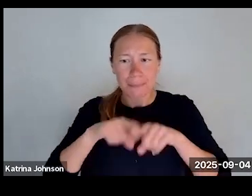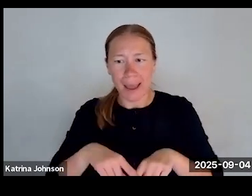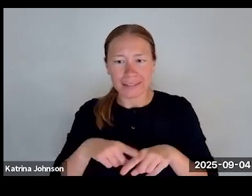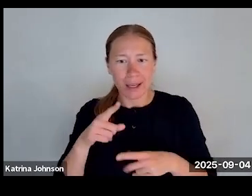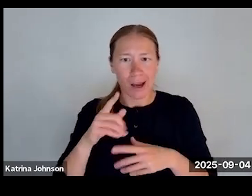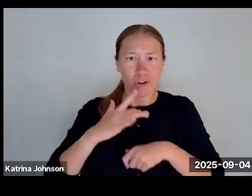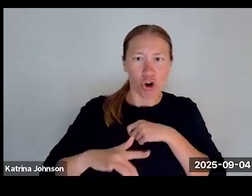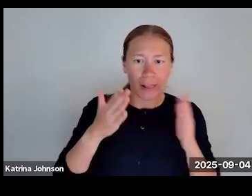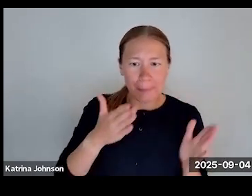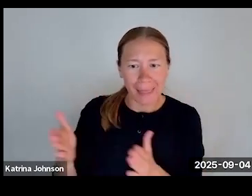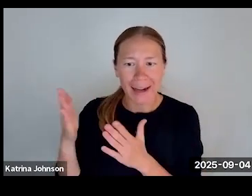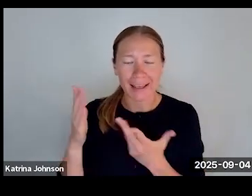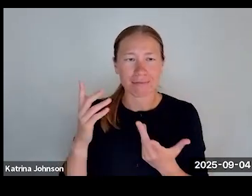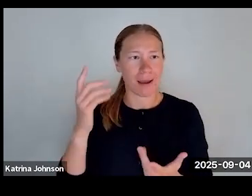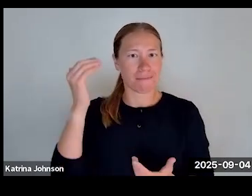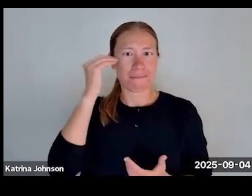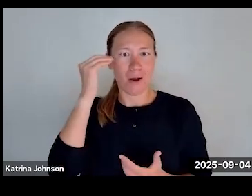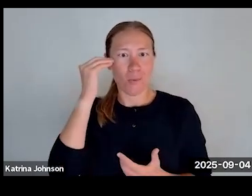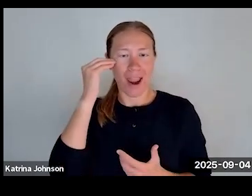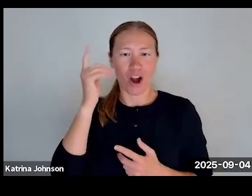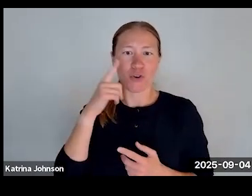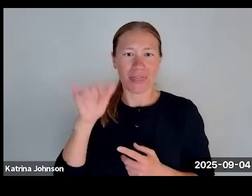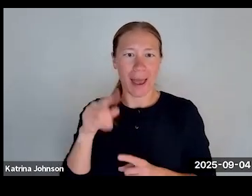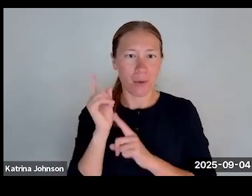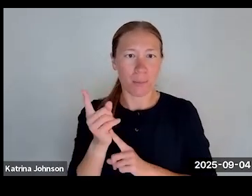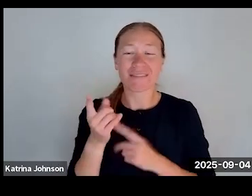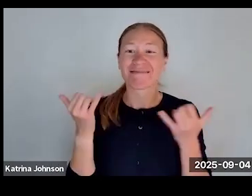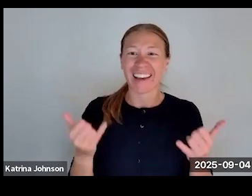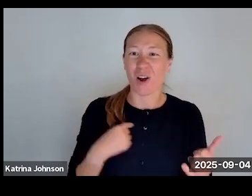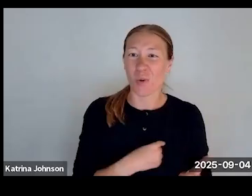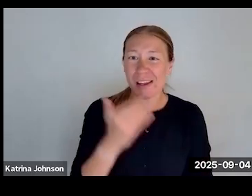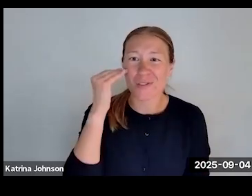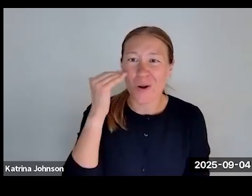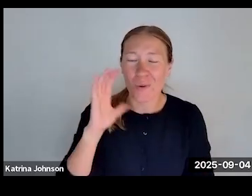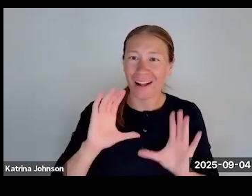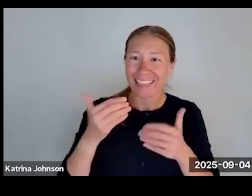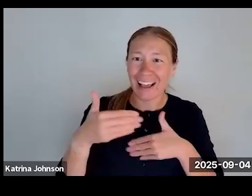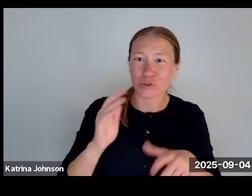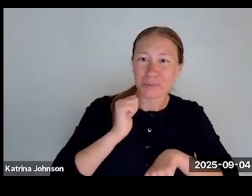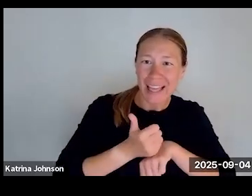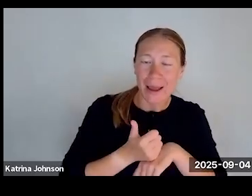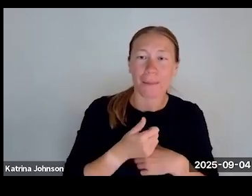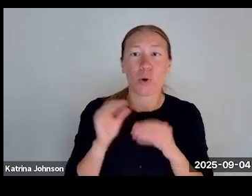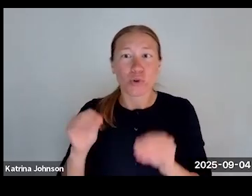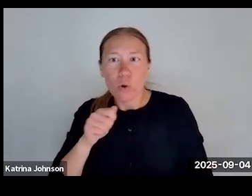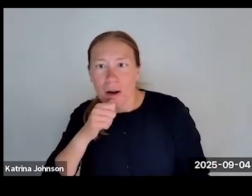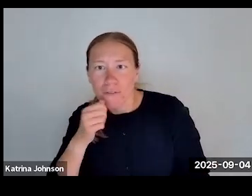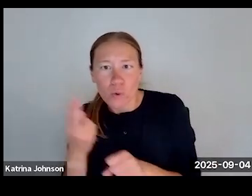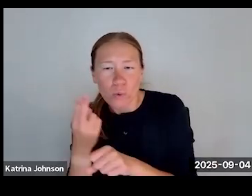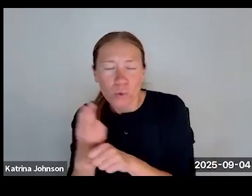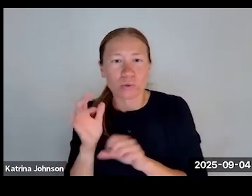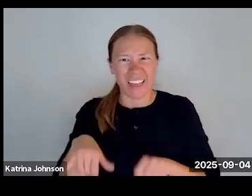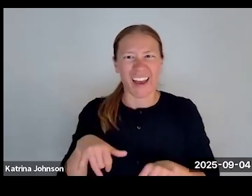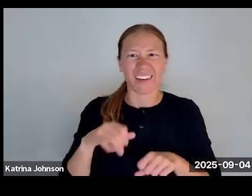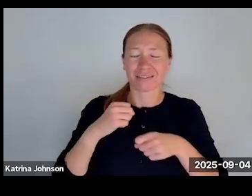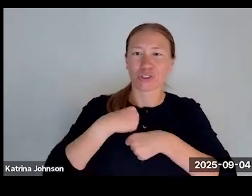As we just saw, small choices like classroom setup or not using a microphone can create barriers. The same